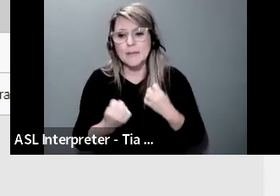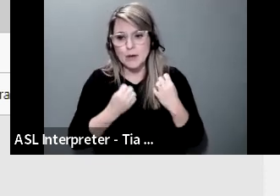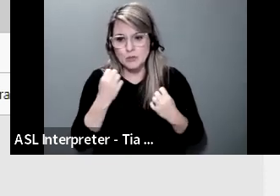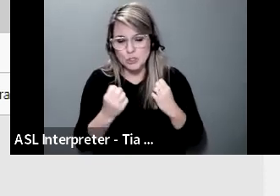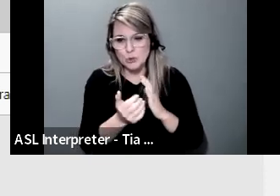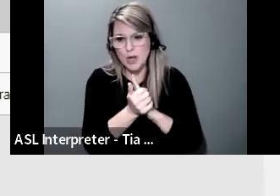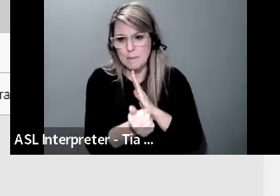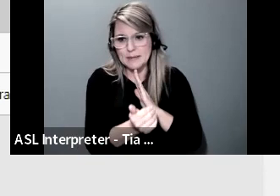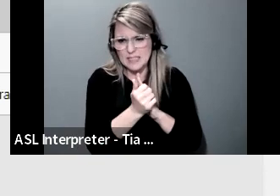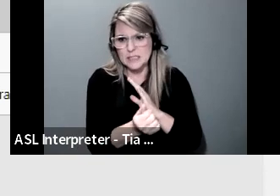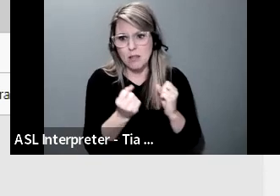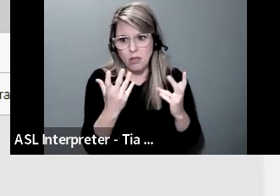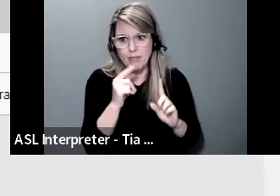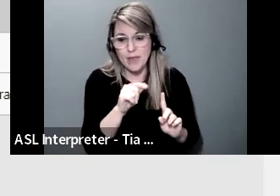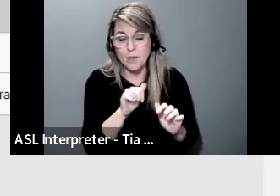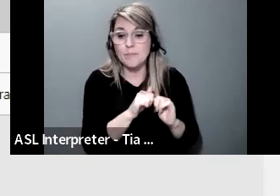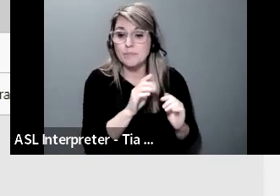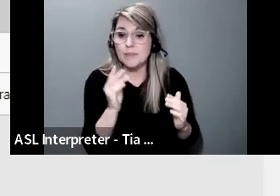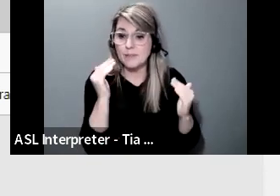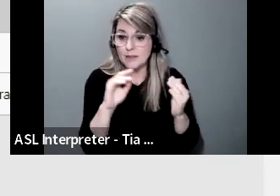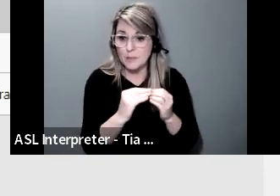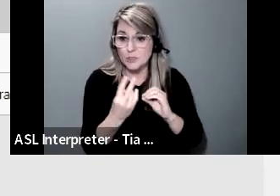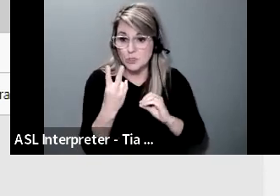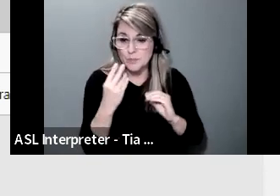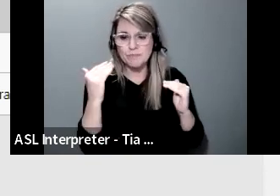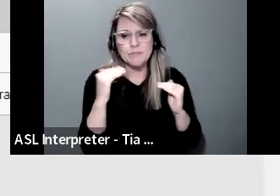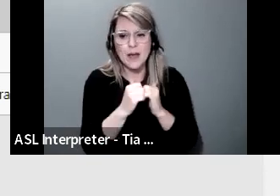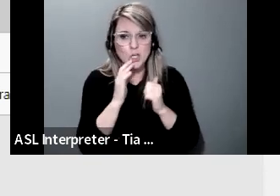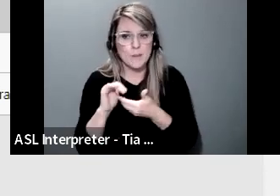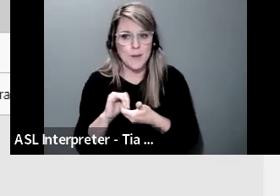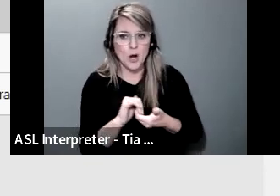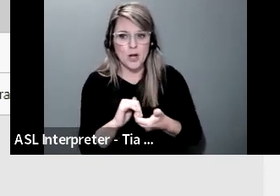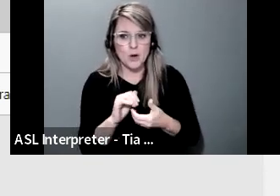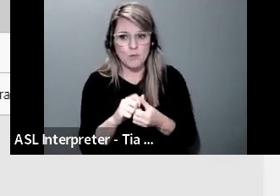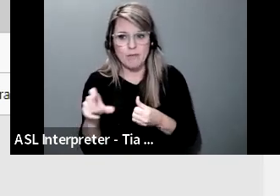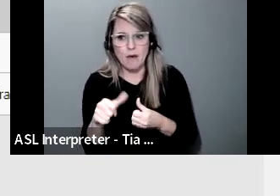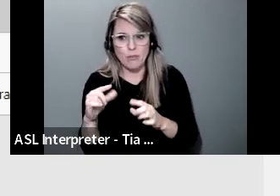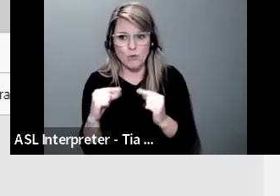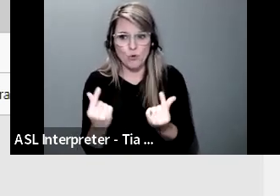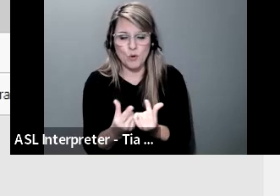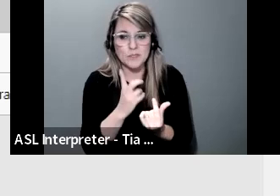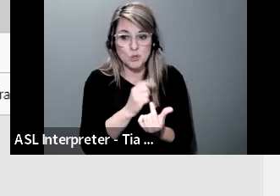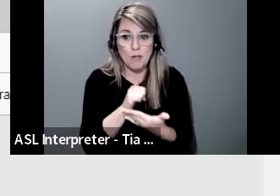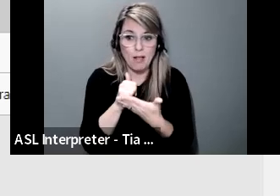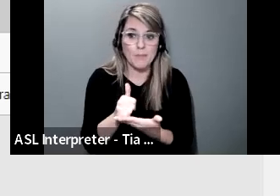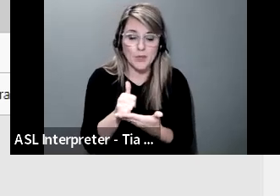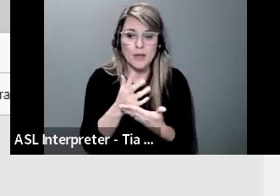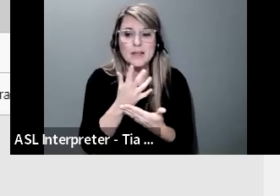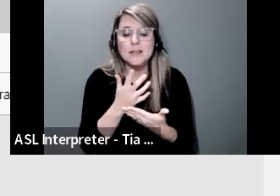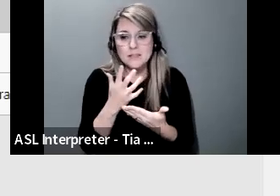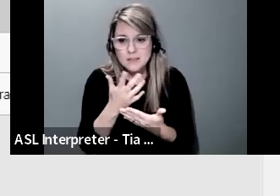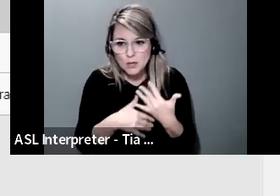next question asks, how can we partner with other groups around the area to kind of spread that wealth with social emotional